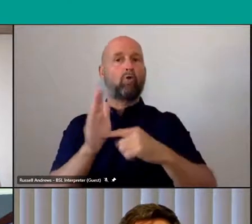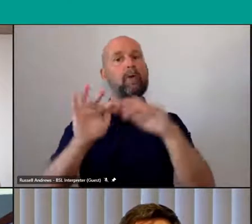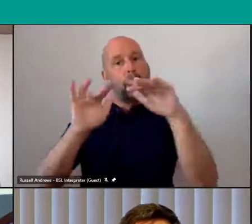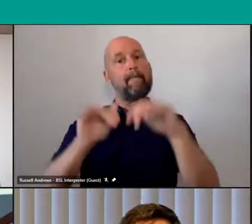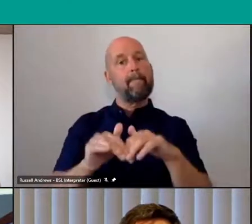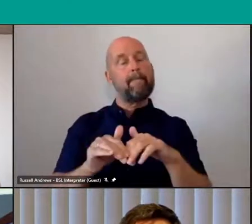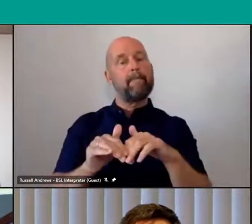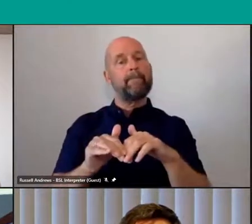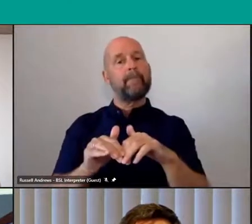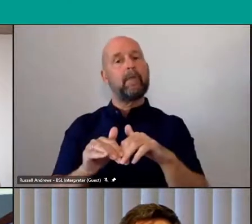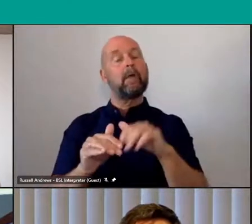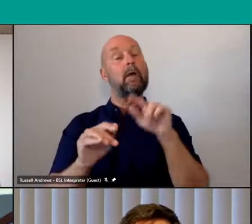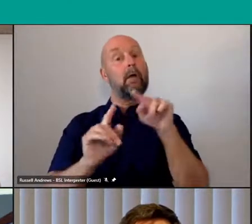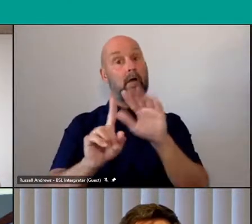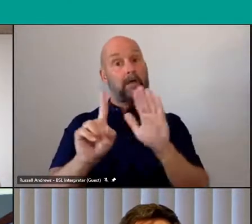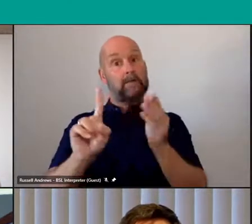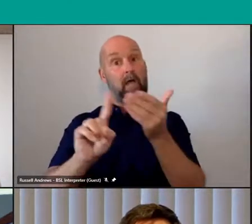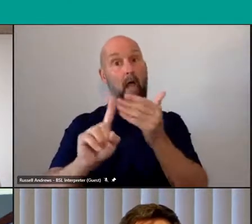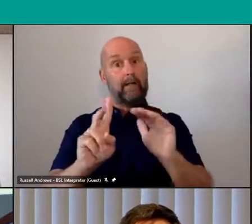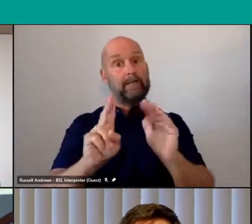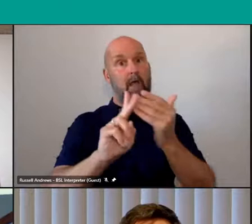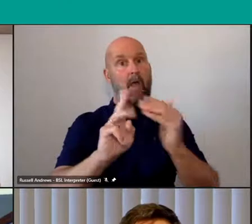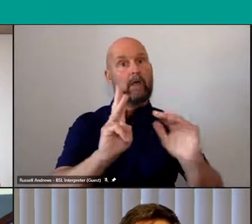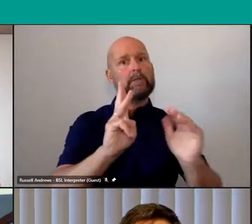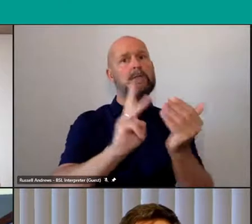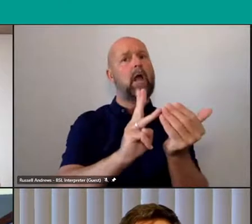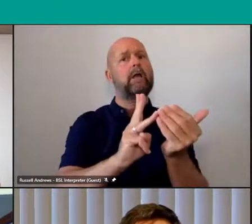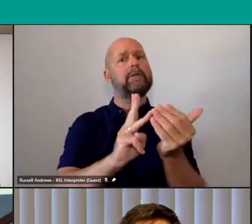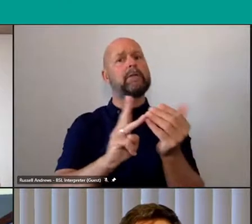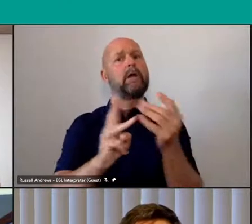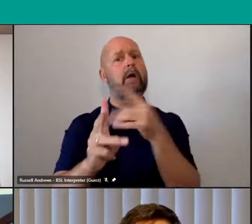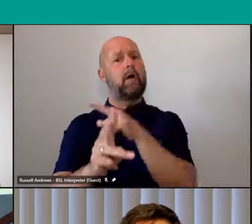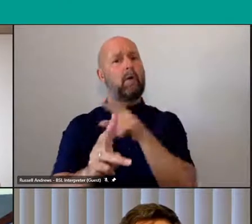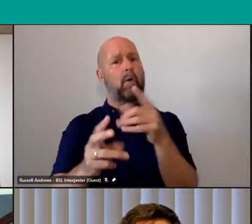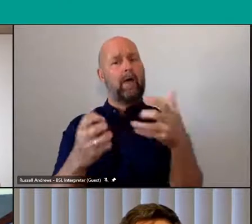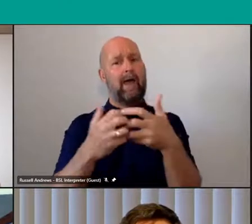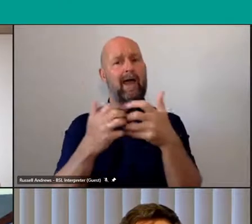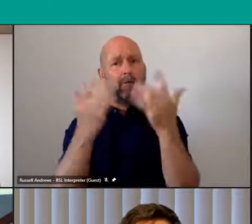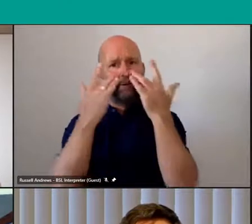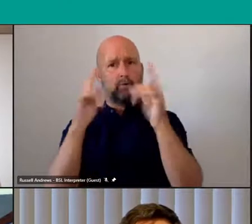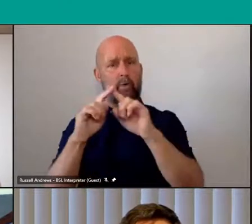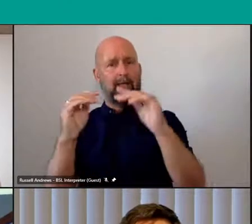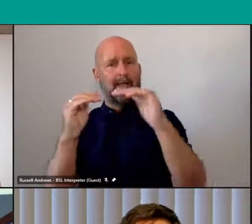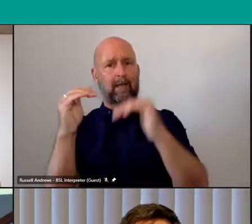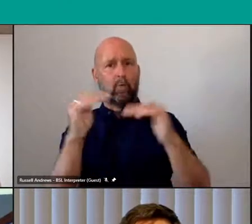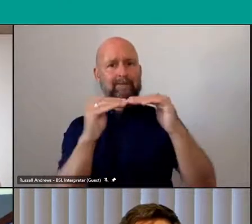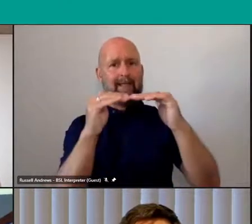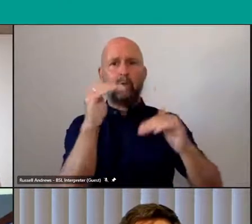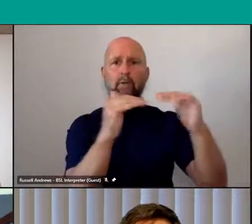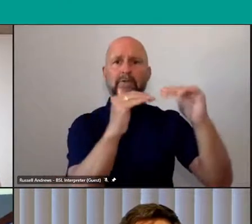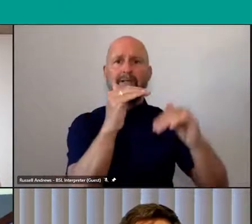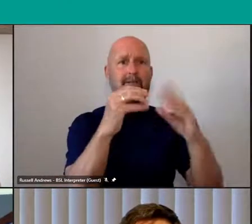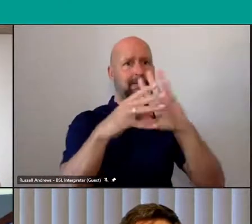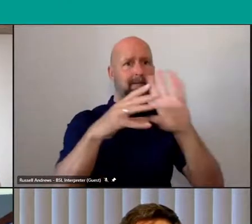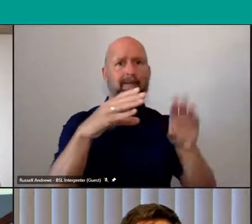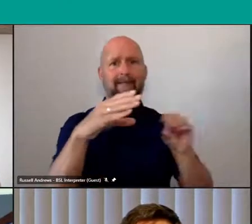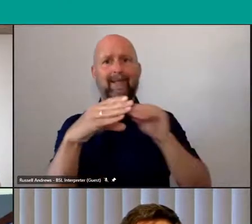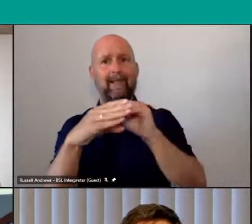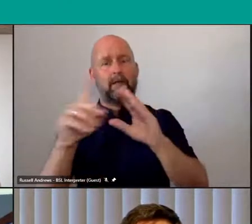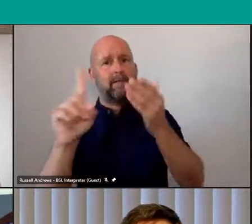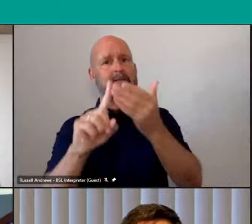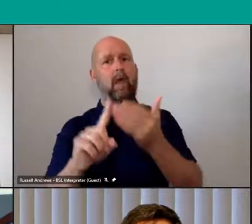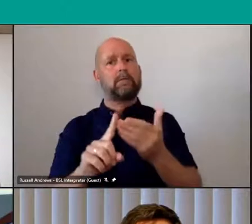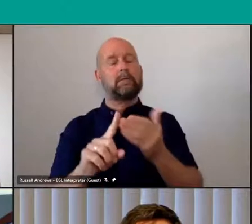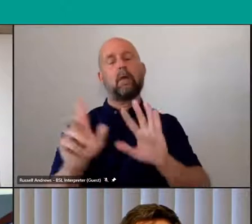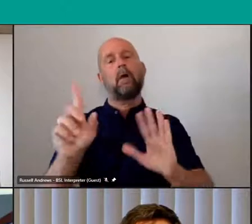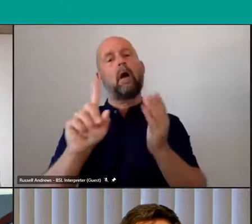those targets address all of the different kinds of intersecting inequalities that I talked about earlier, and that those targets